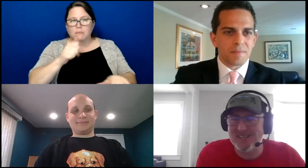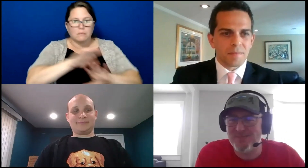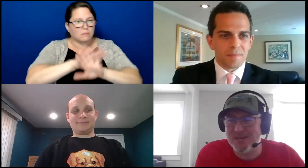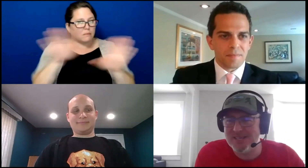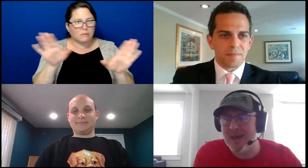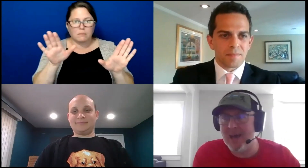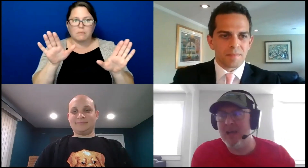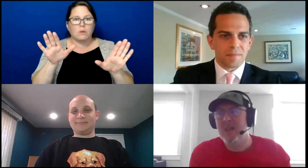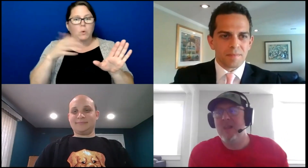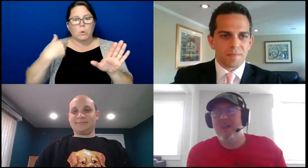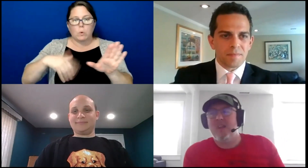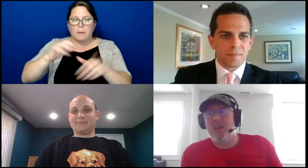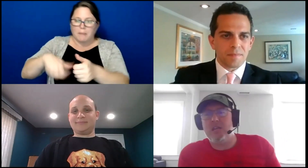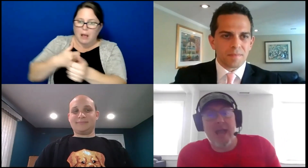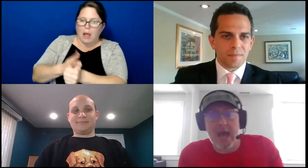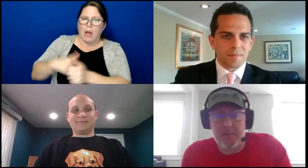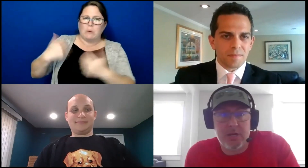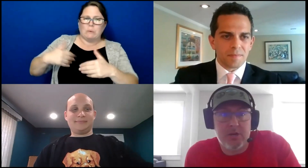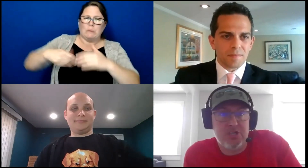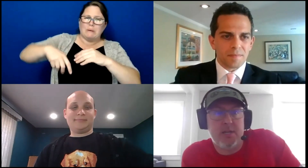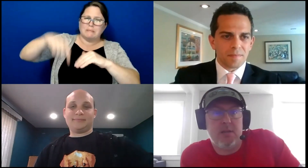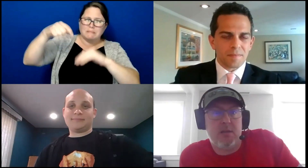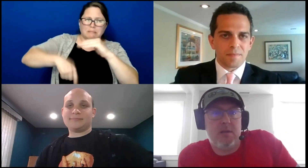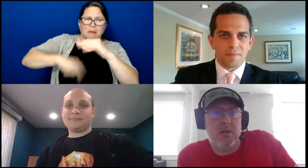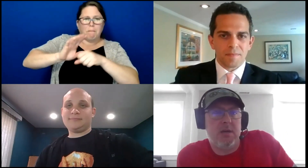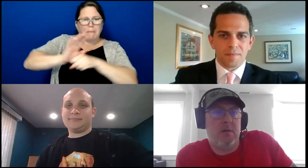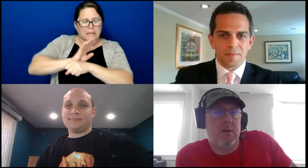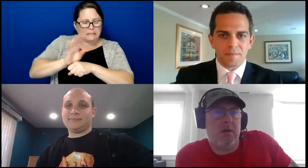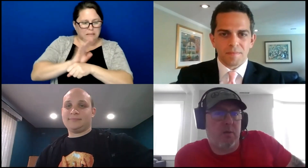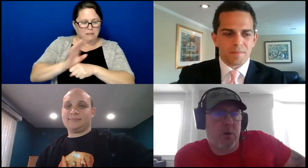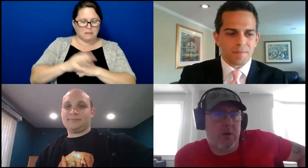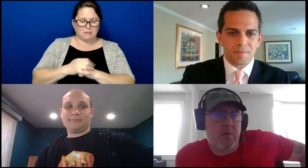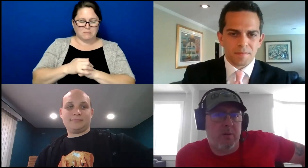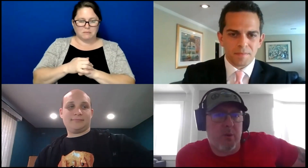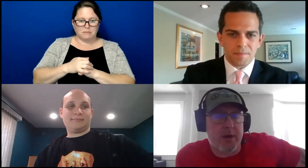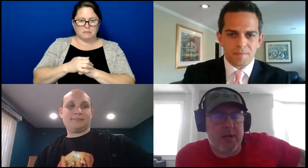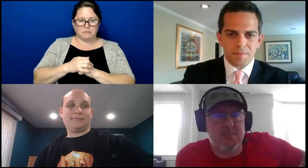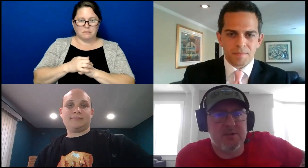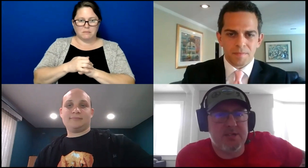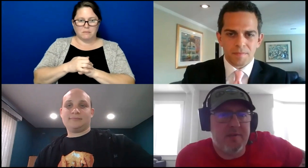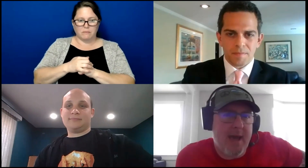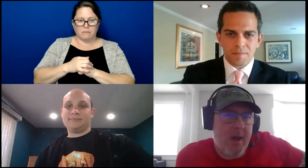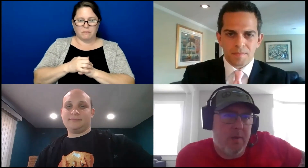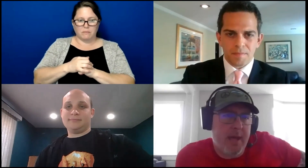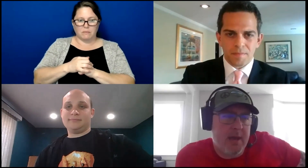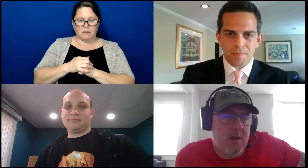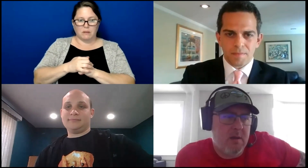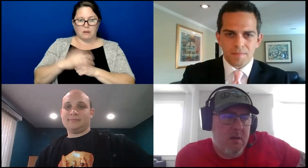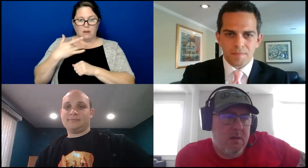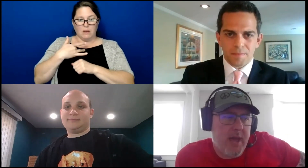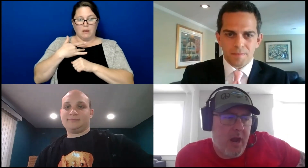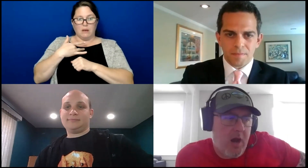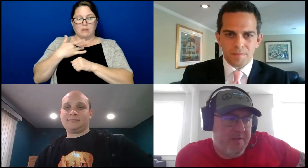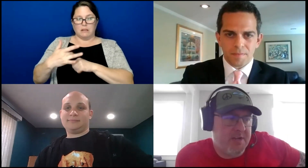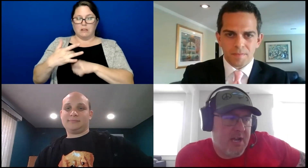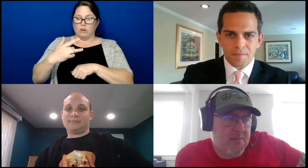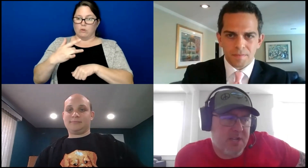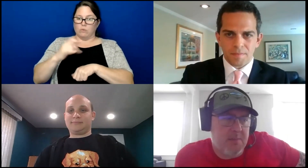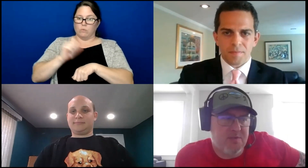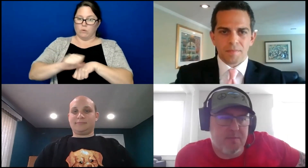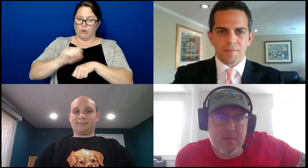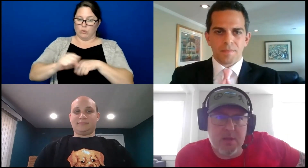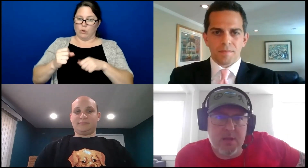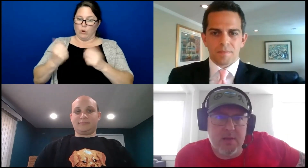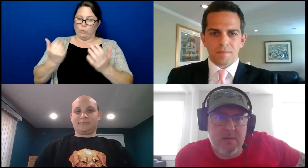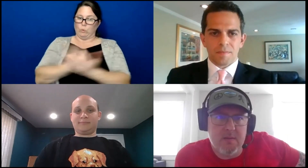behind this, but yeah, I mean, usually we're working on some new stuff now, and that oftentimes